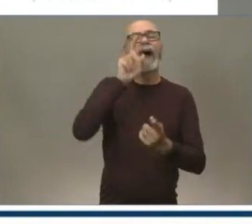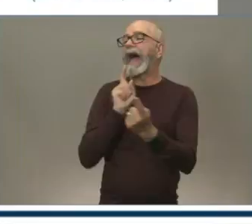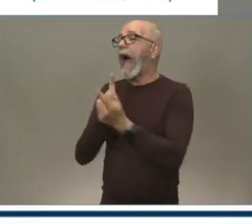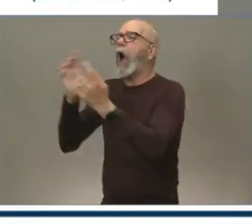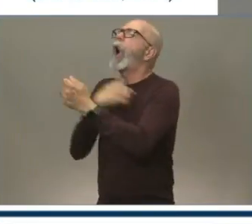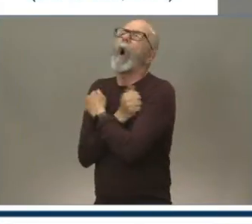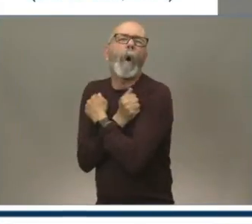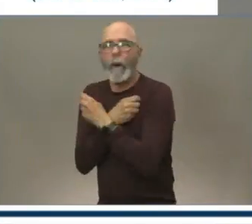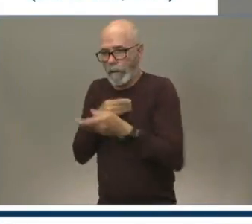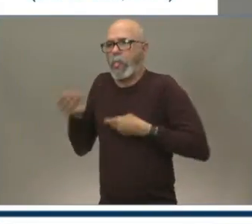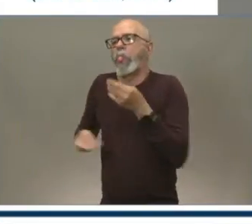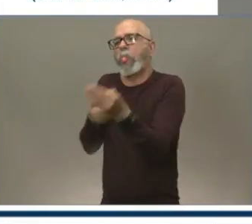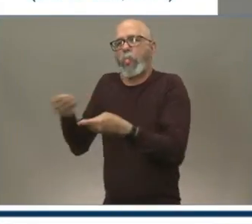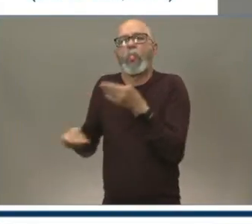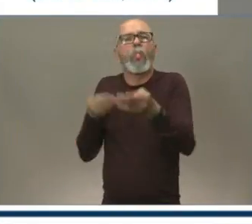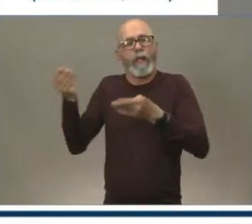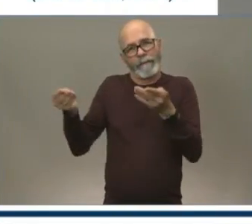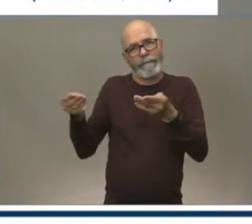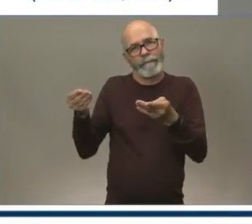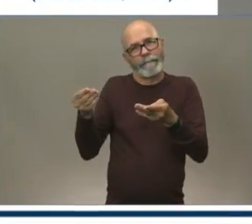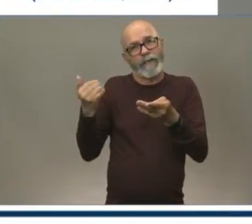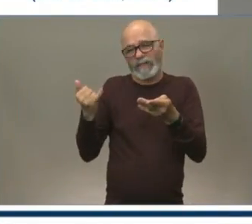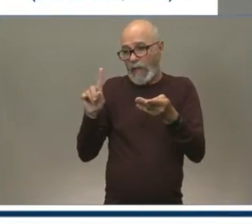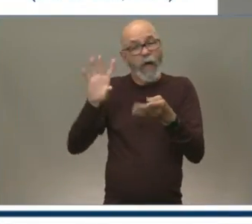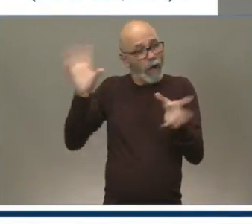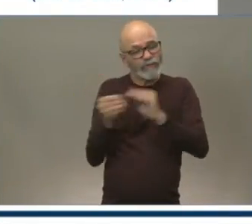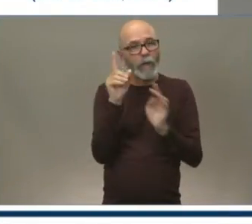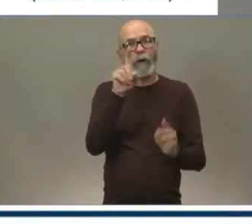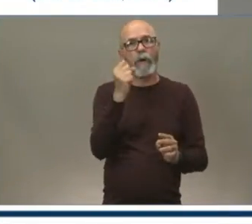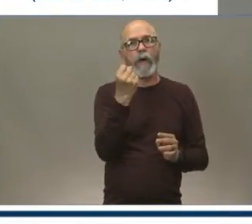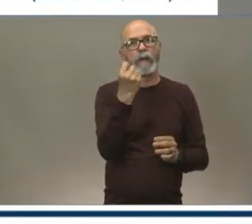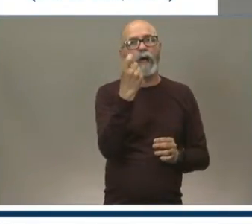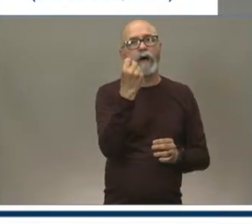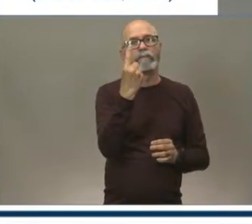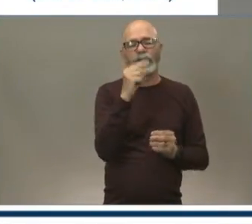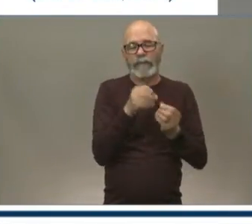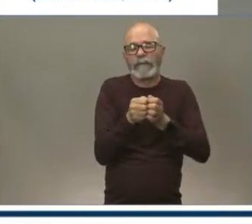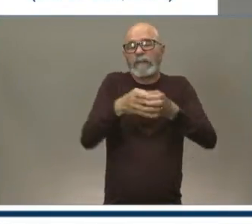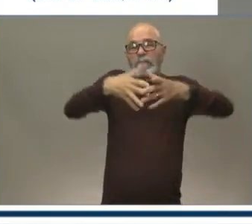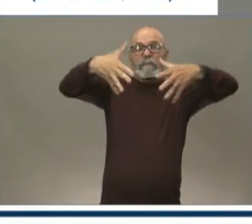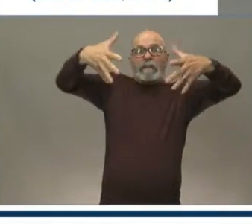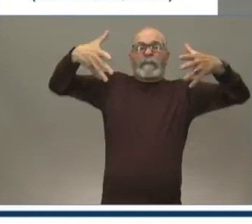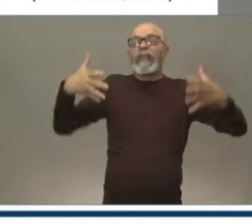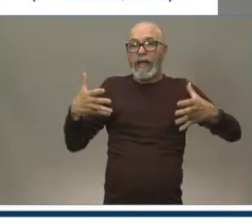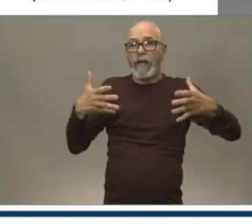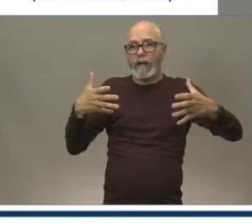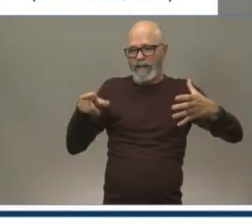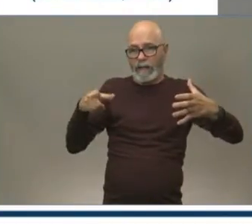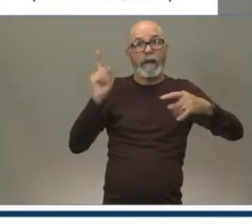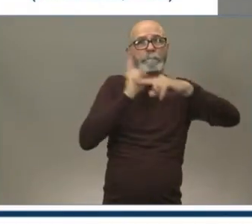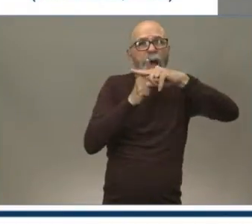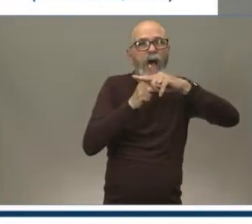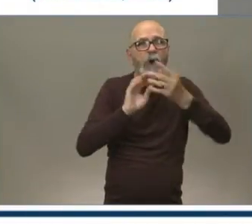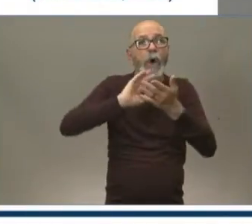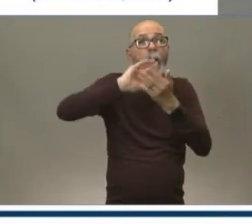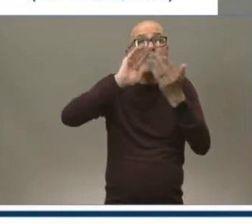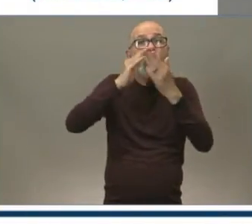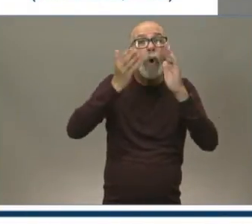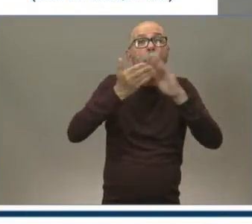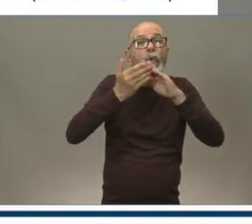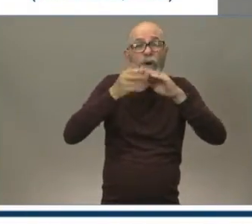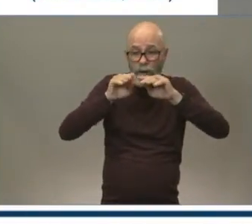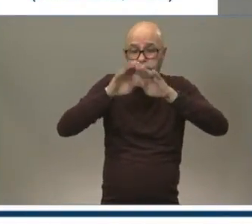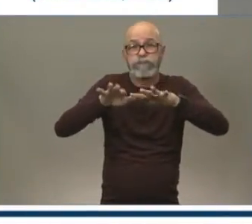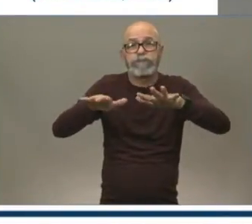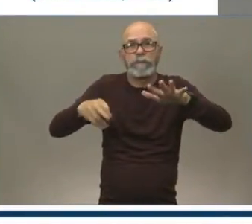have 111 active cases, and we're seeing community spread and cases with large numbers of high-risk contacts. The